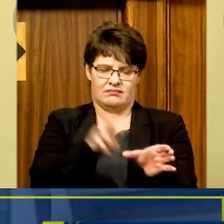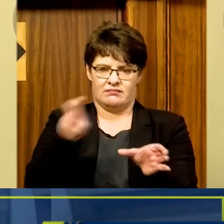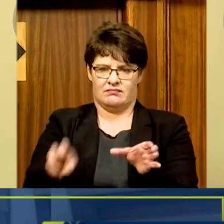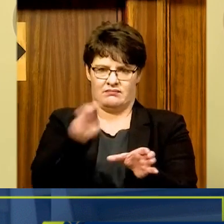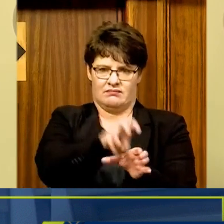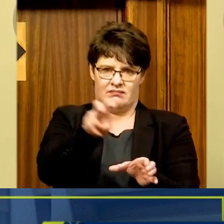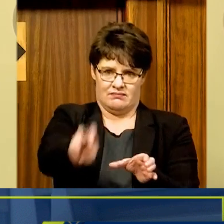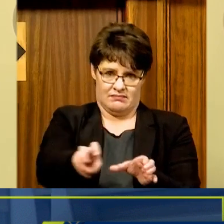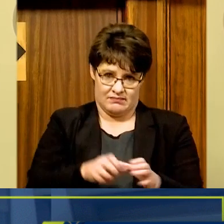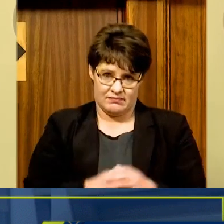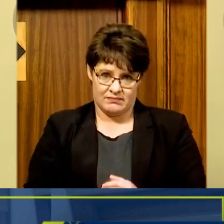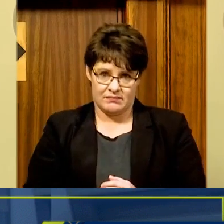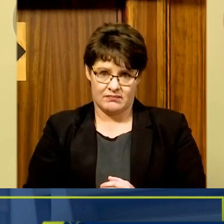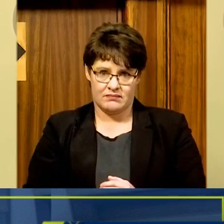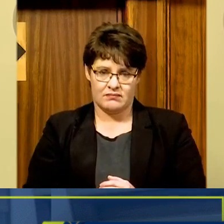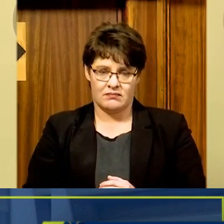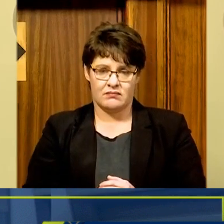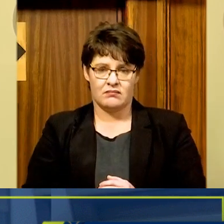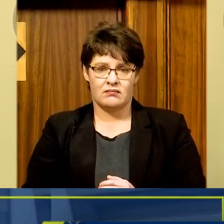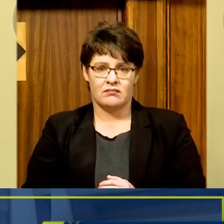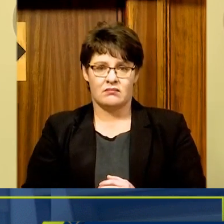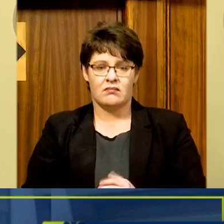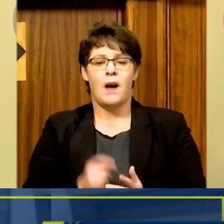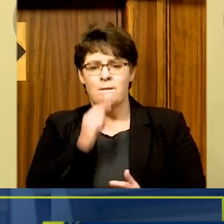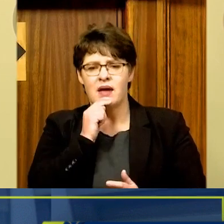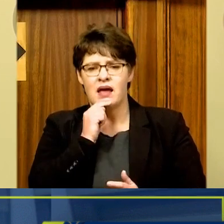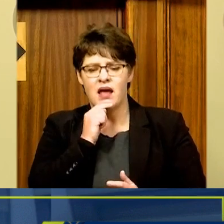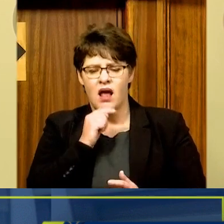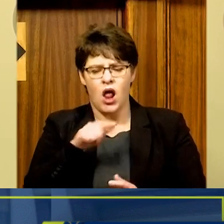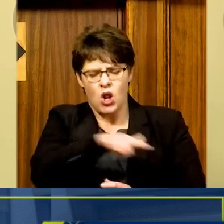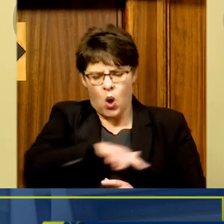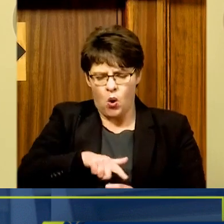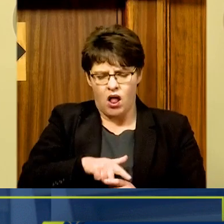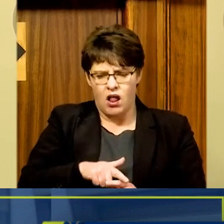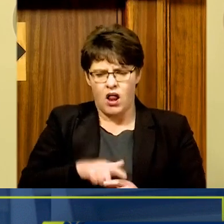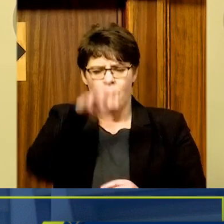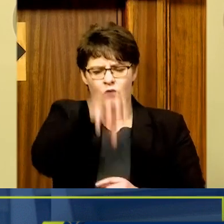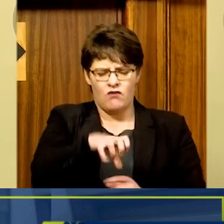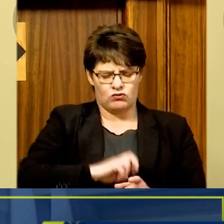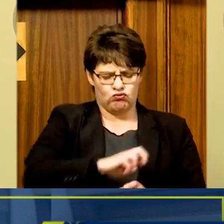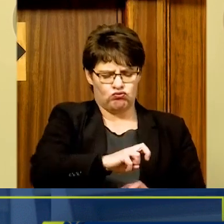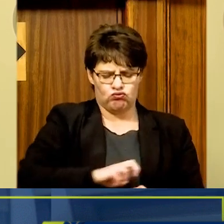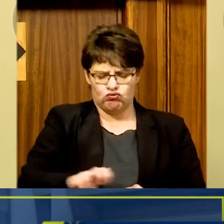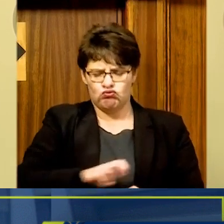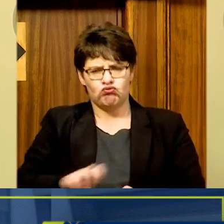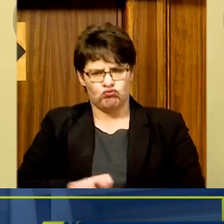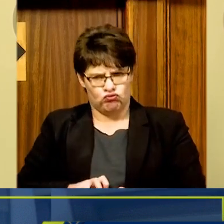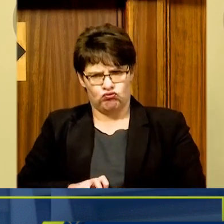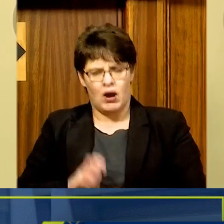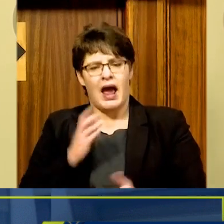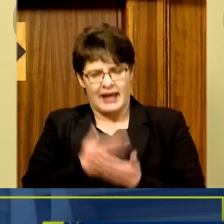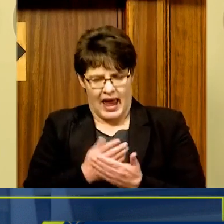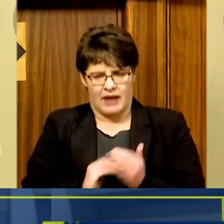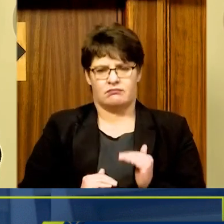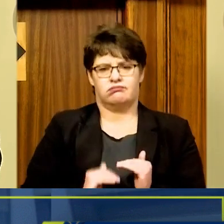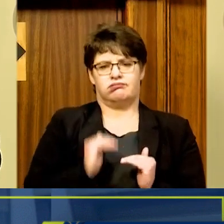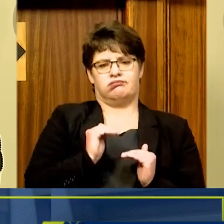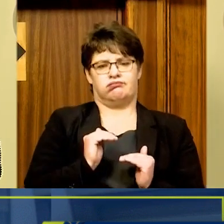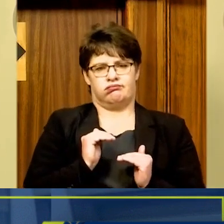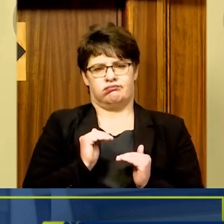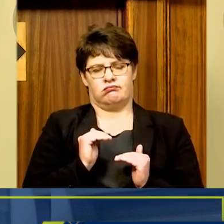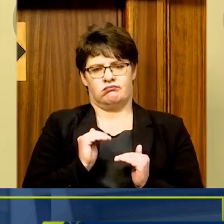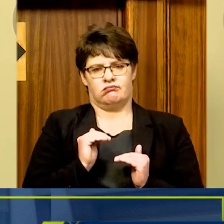those who are undertaking local trips will be permitted to increase